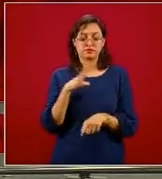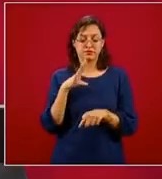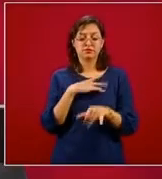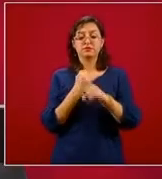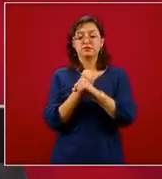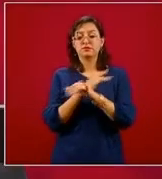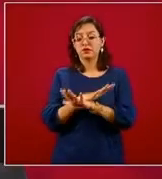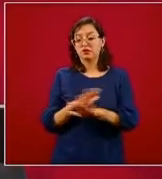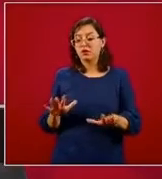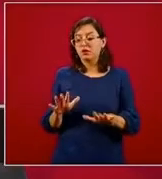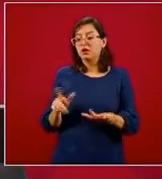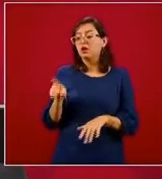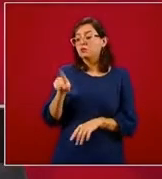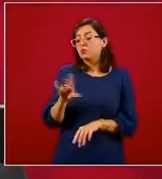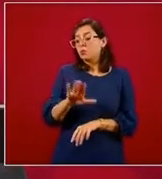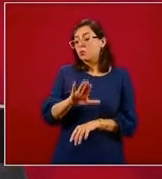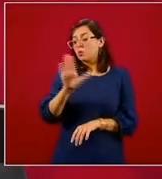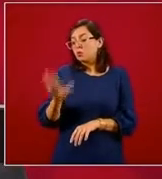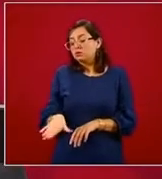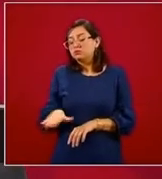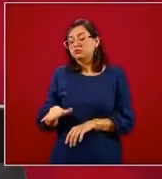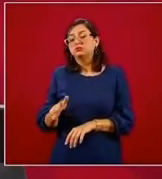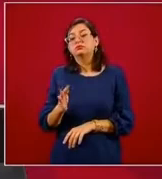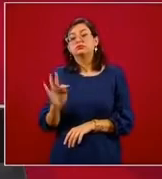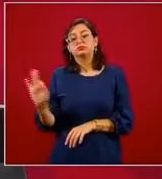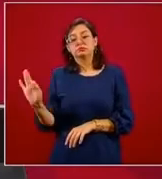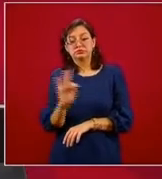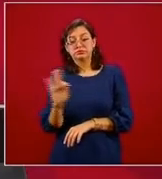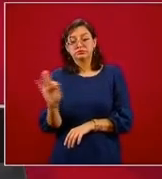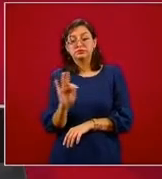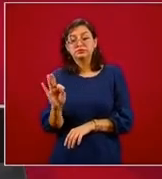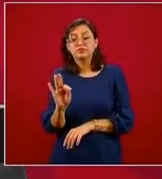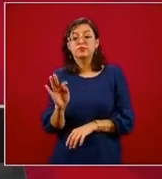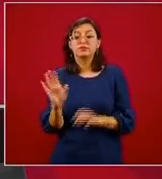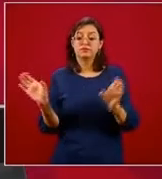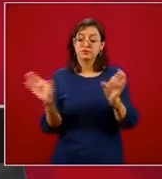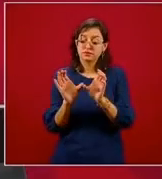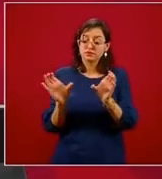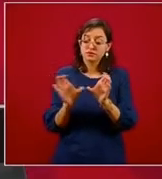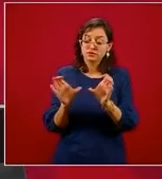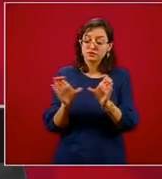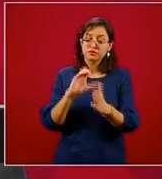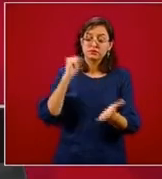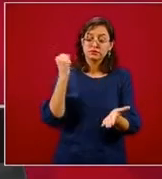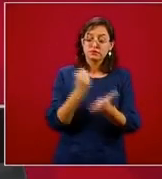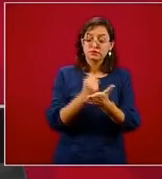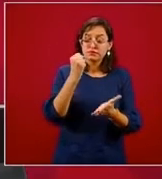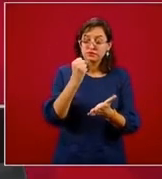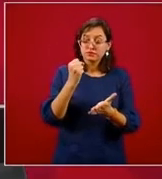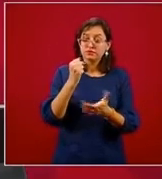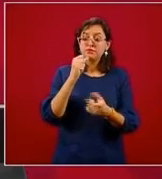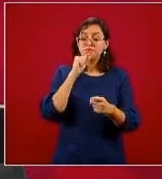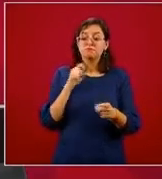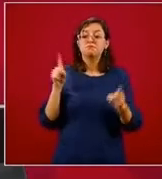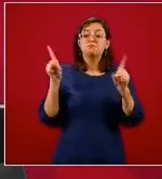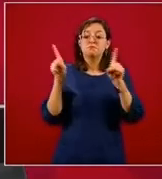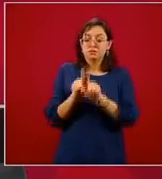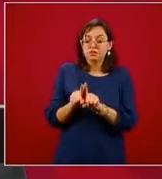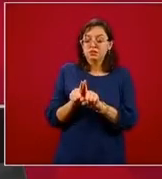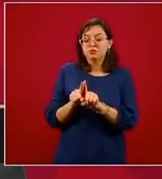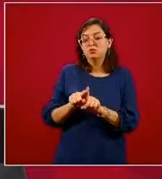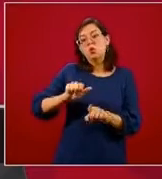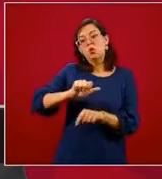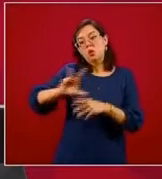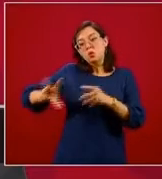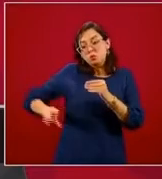muertes On the que other hand, también information about deseablemente debe estar deaths acompañada de los that certificados de defunción y de un that on componente the del death certificado